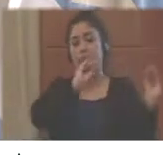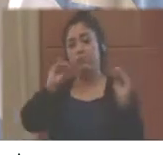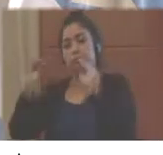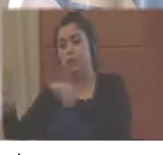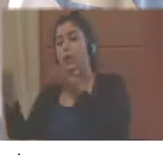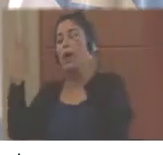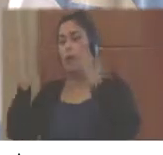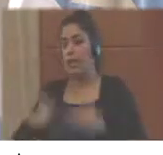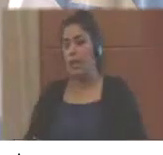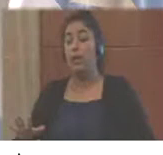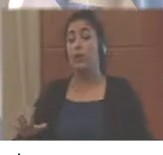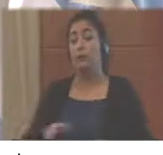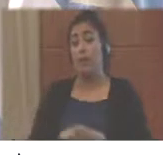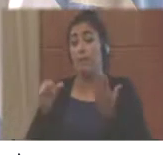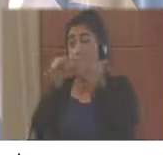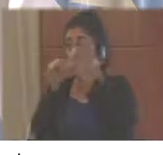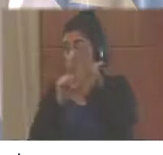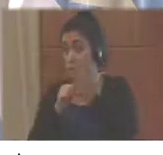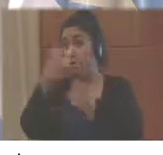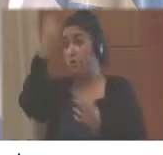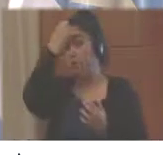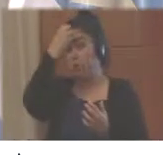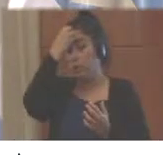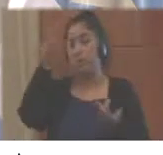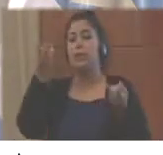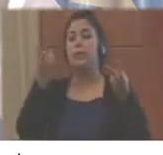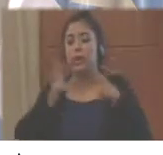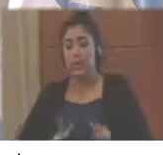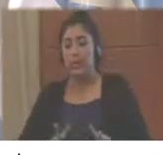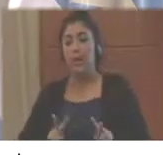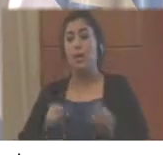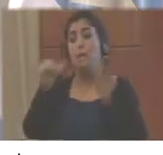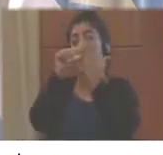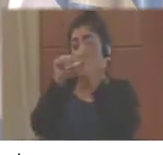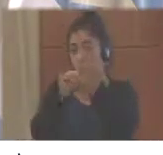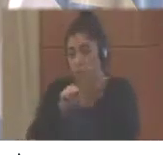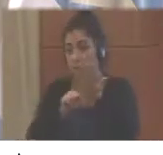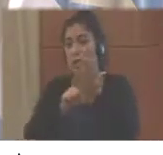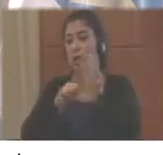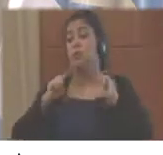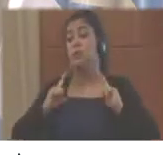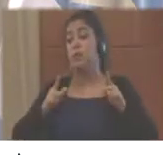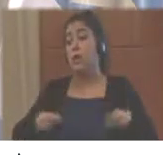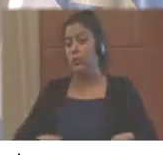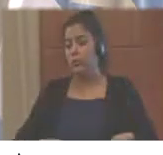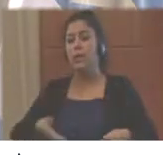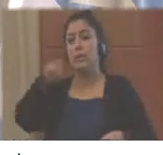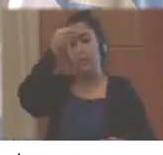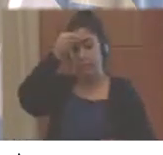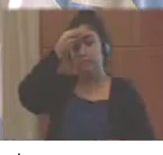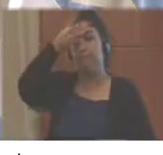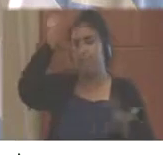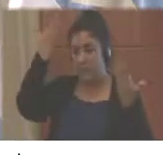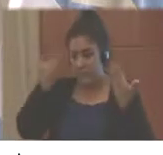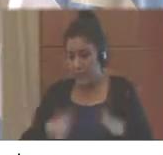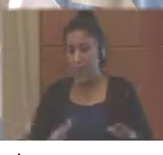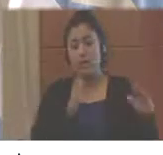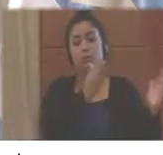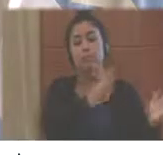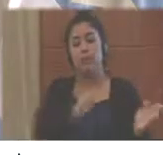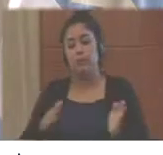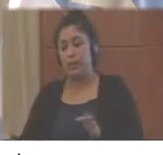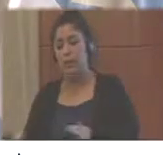over 2,000 students simultaneously involved in these exercises. Also in the area of health,